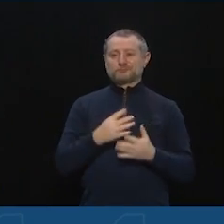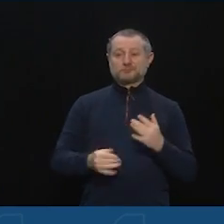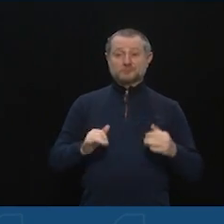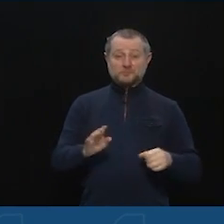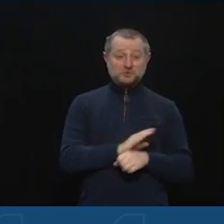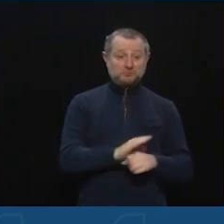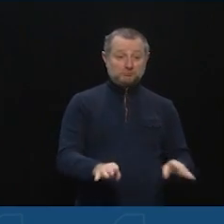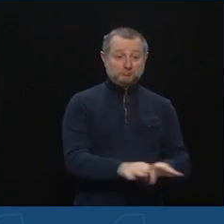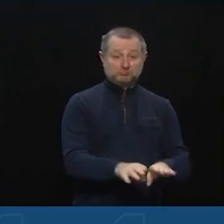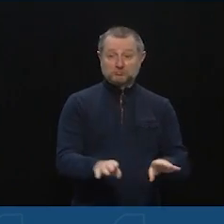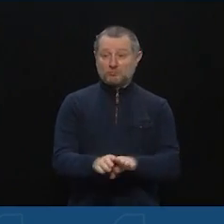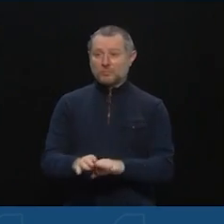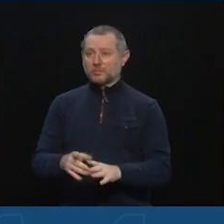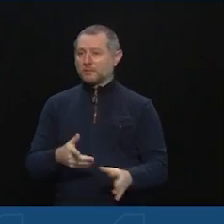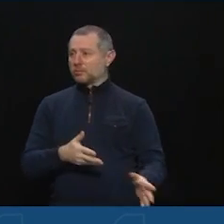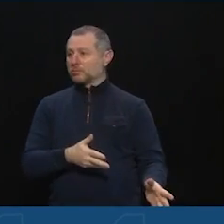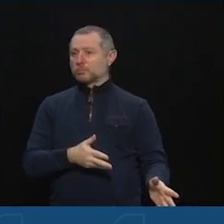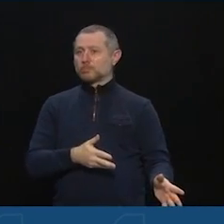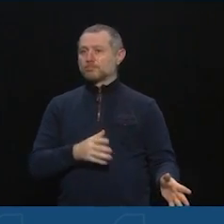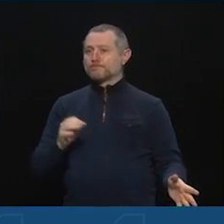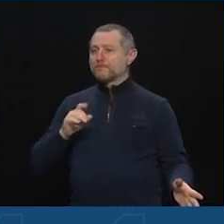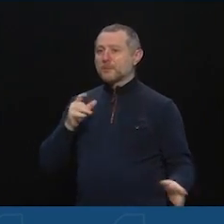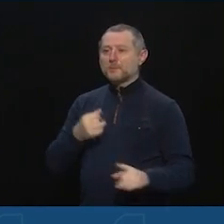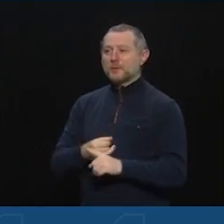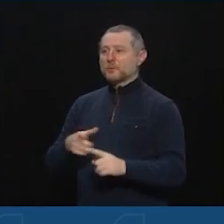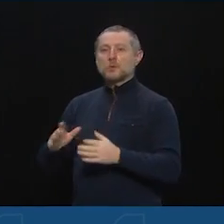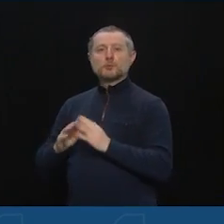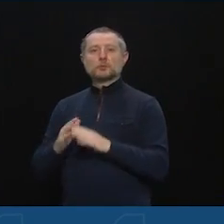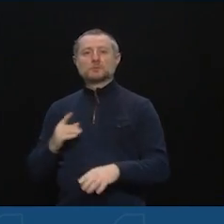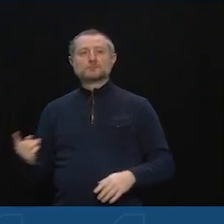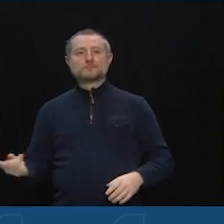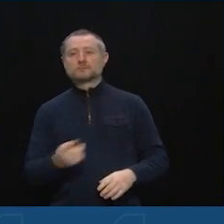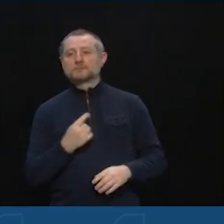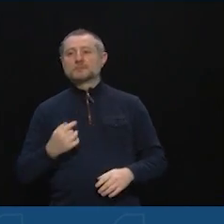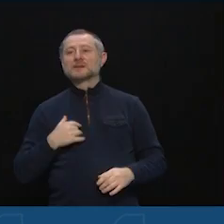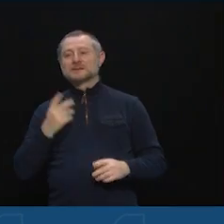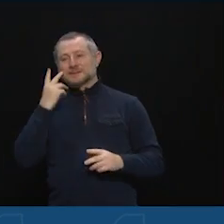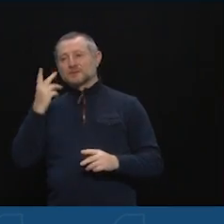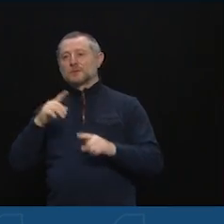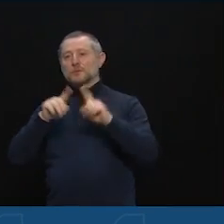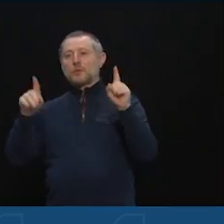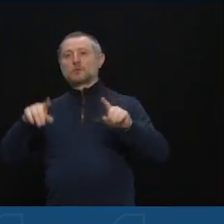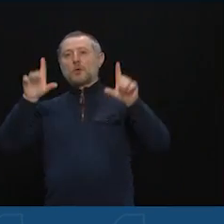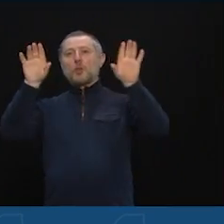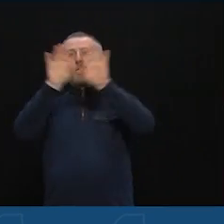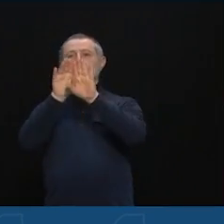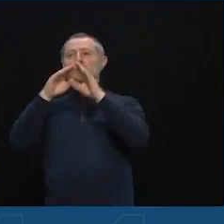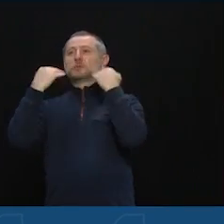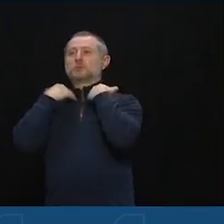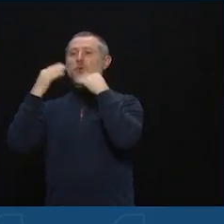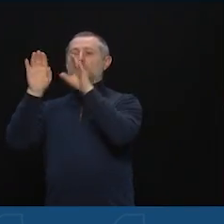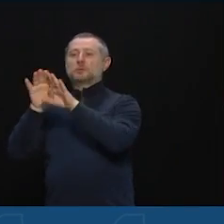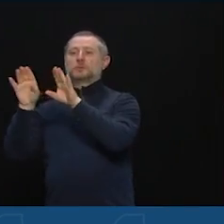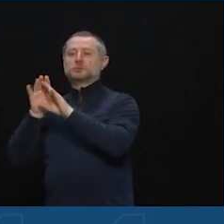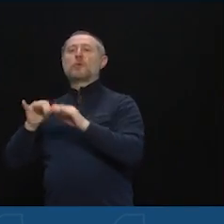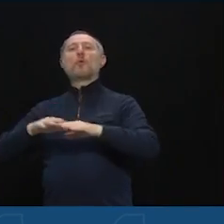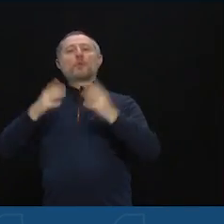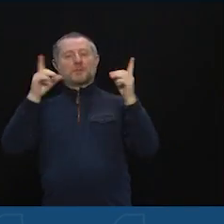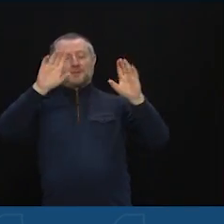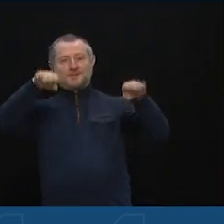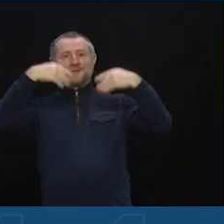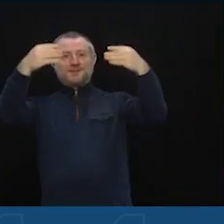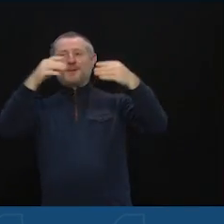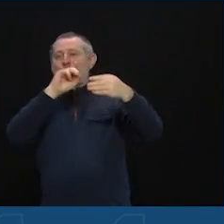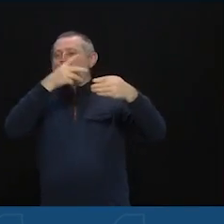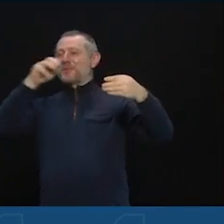come back. And you have a closed sign in the windows at a time when it should say open for business. And so that's what I'm trying to do, is